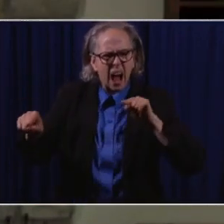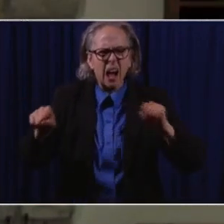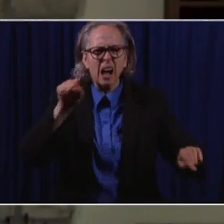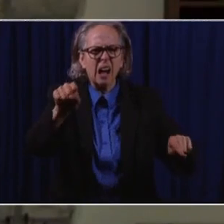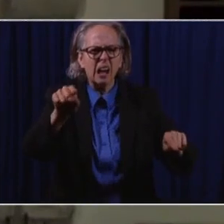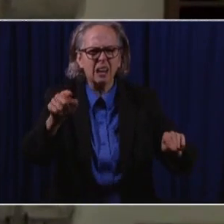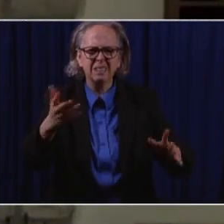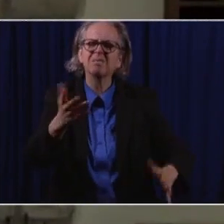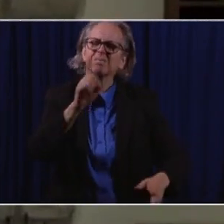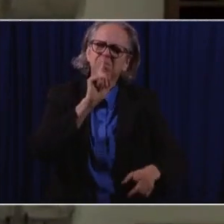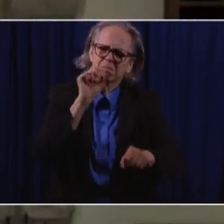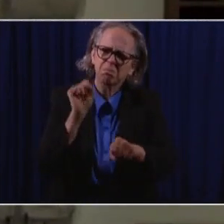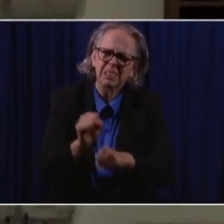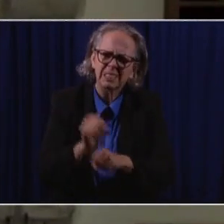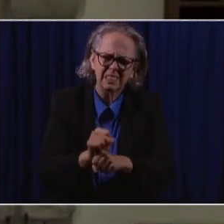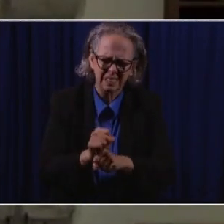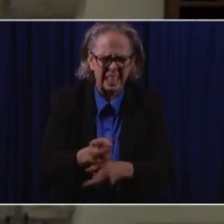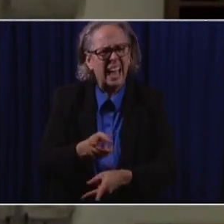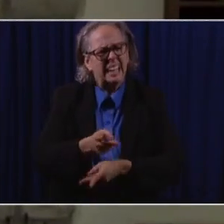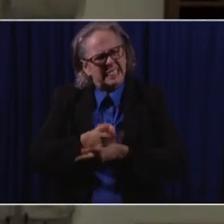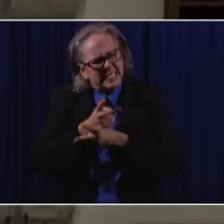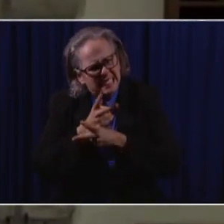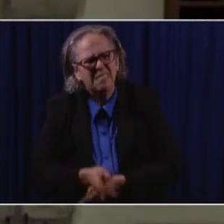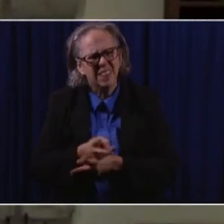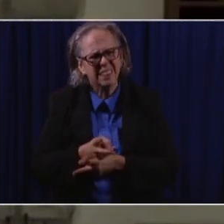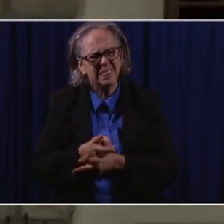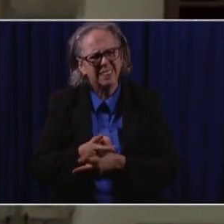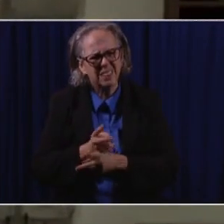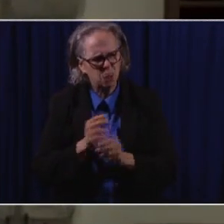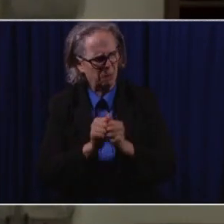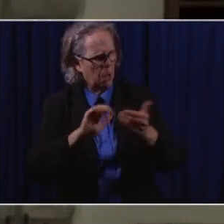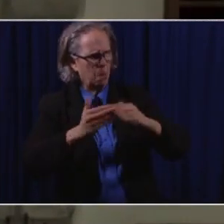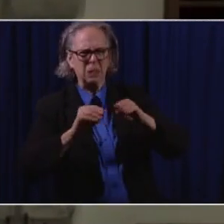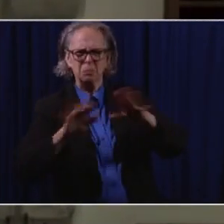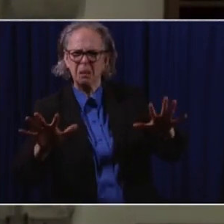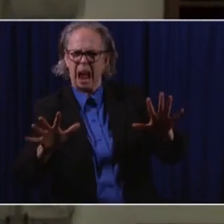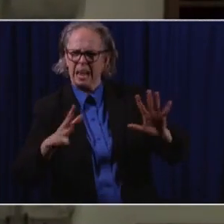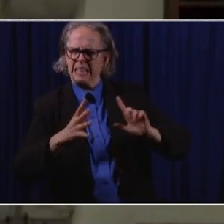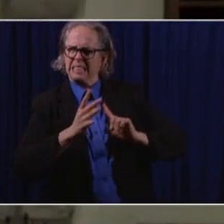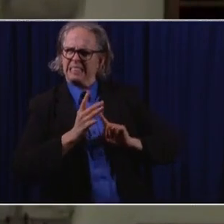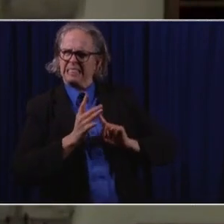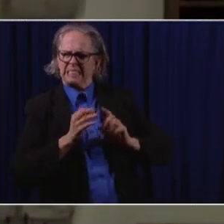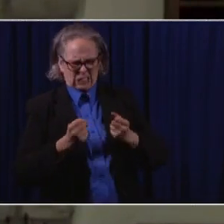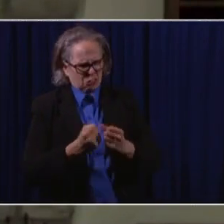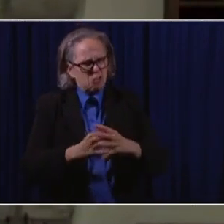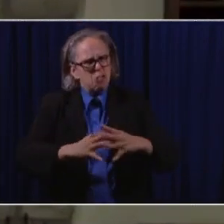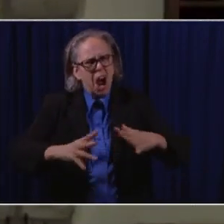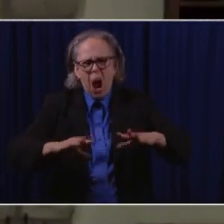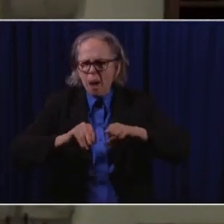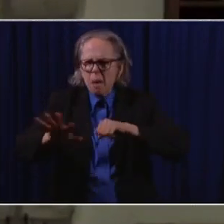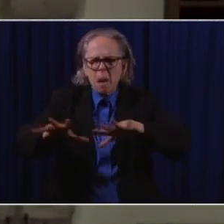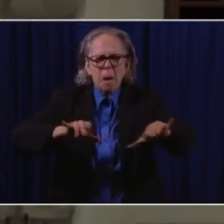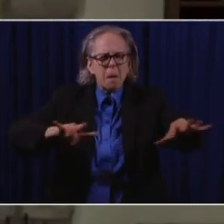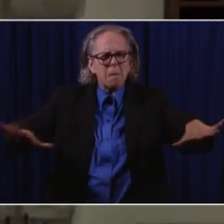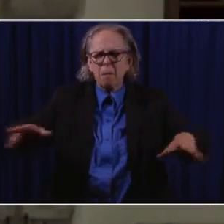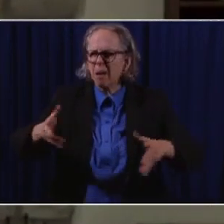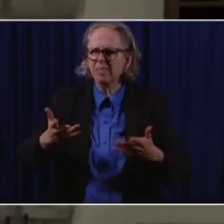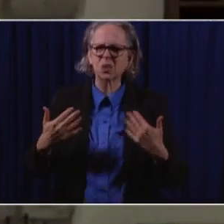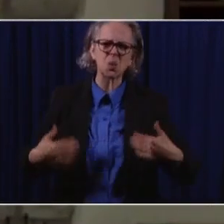careful. We can turn this down. We can turn this heat down, and we can get back to a simmer of